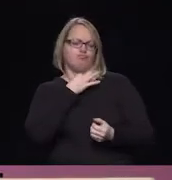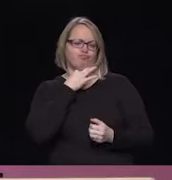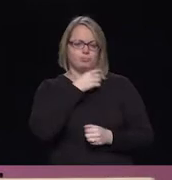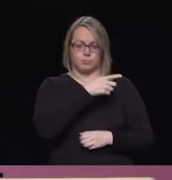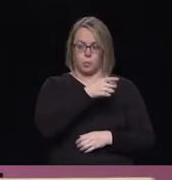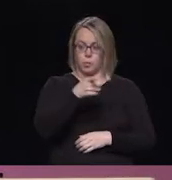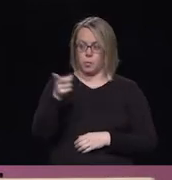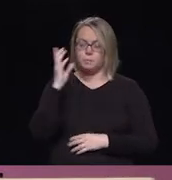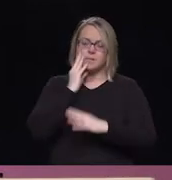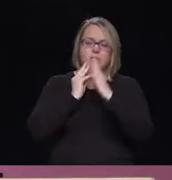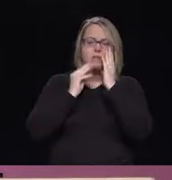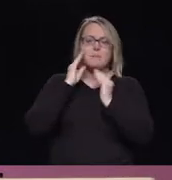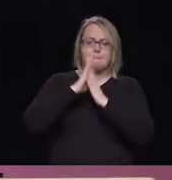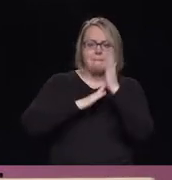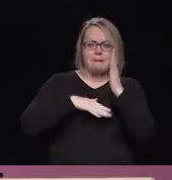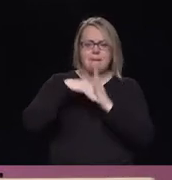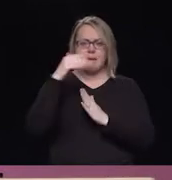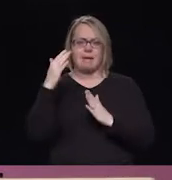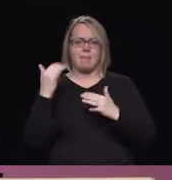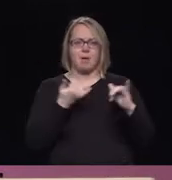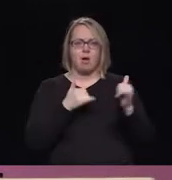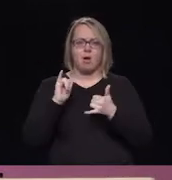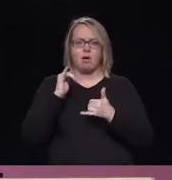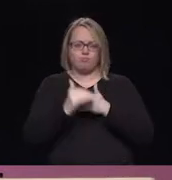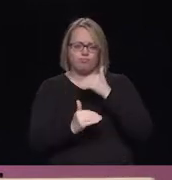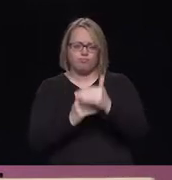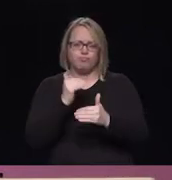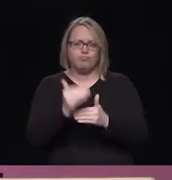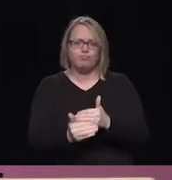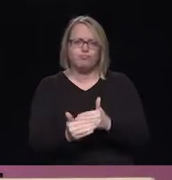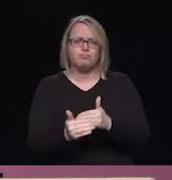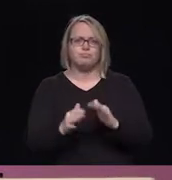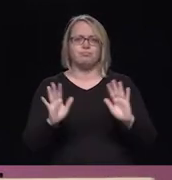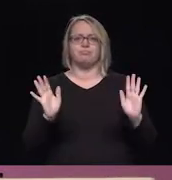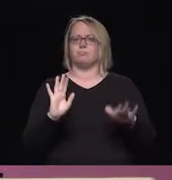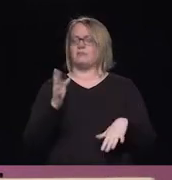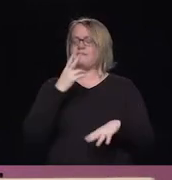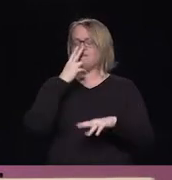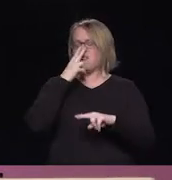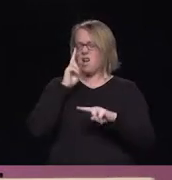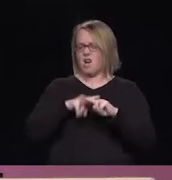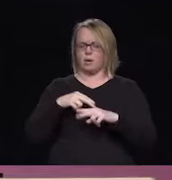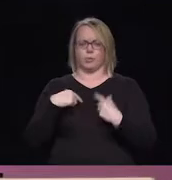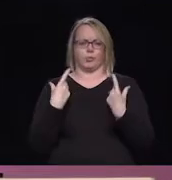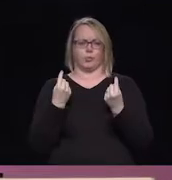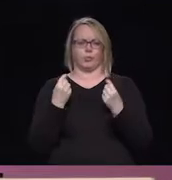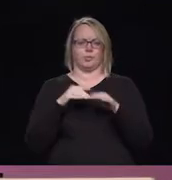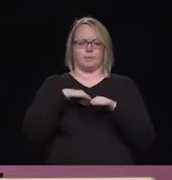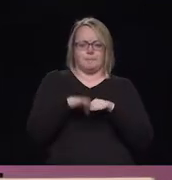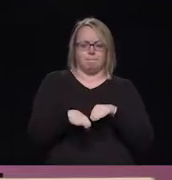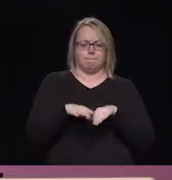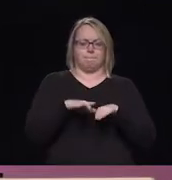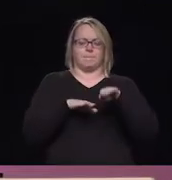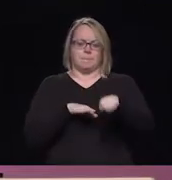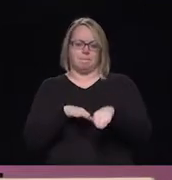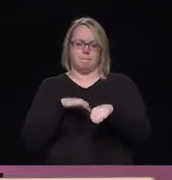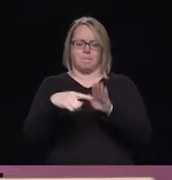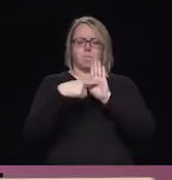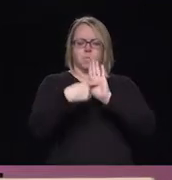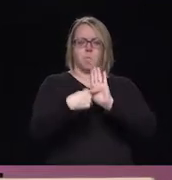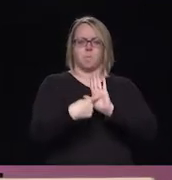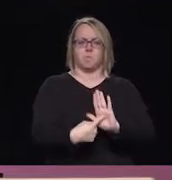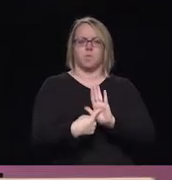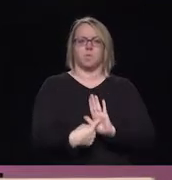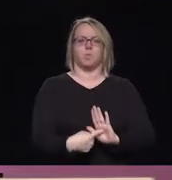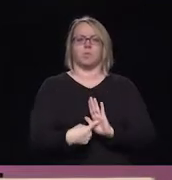never done a painting before? No big deal. We will teach you step by step. You do not need to have